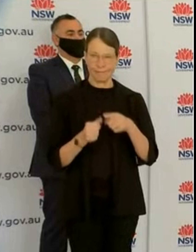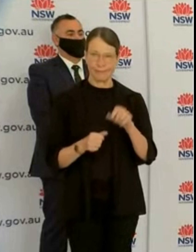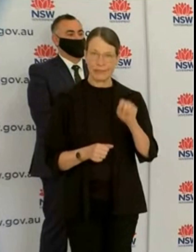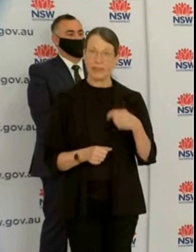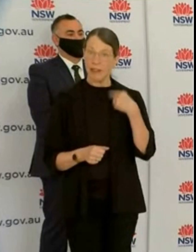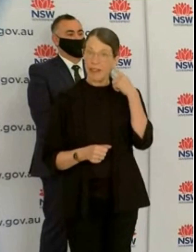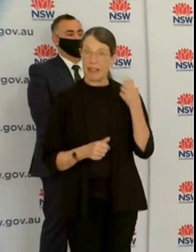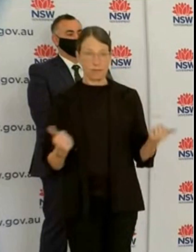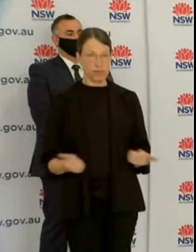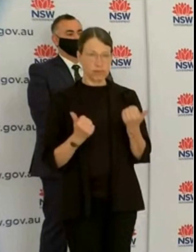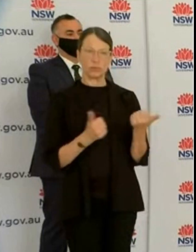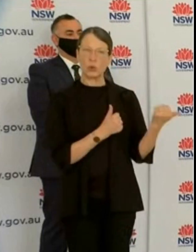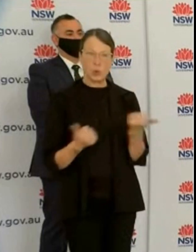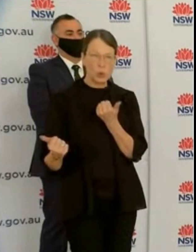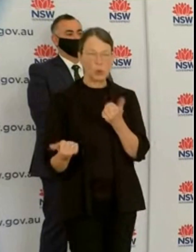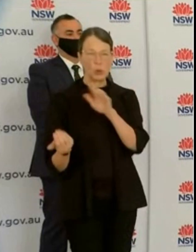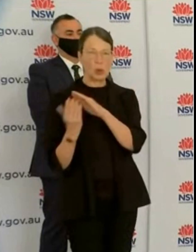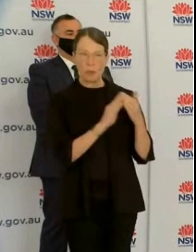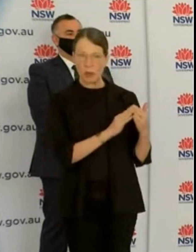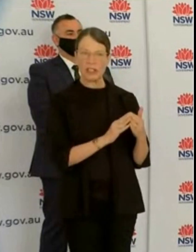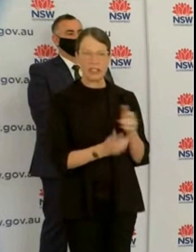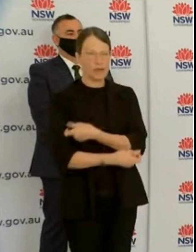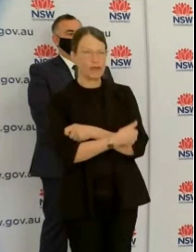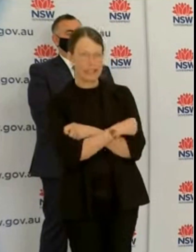with what a pandemic means. A pandemic